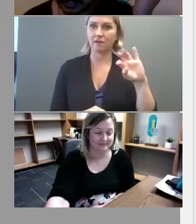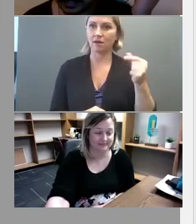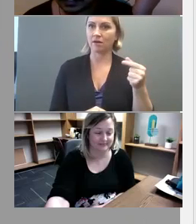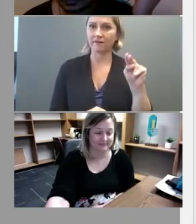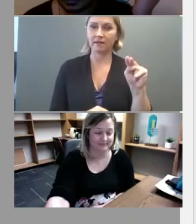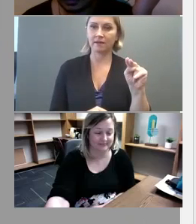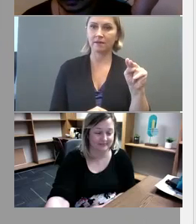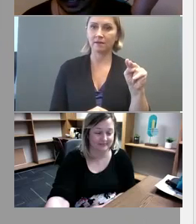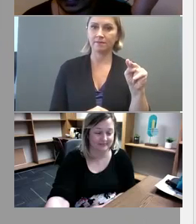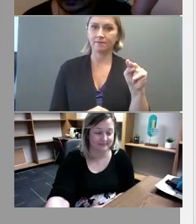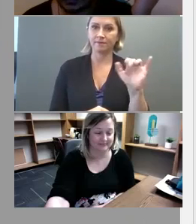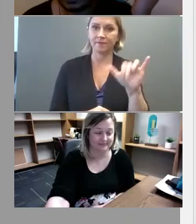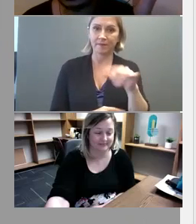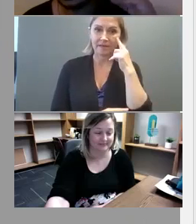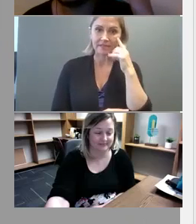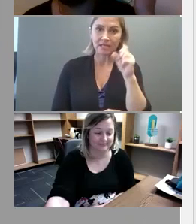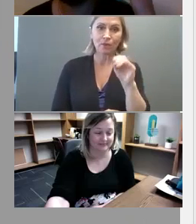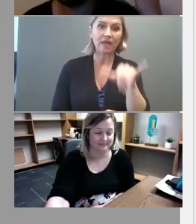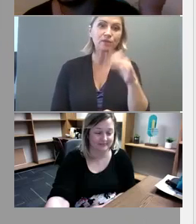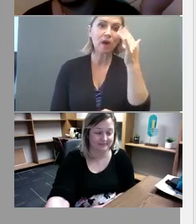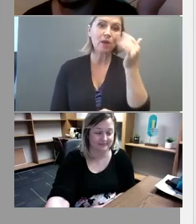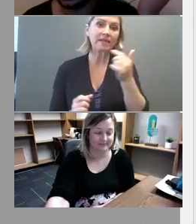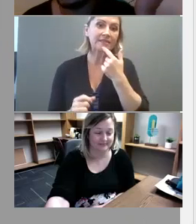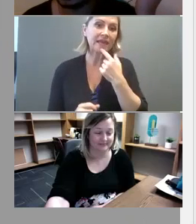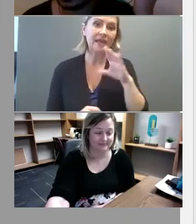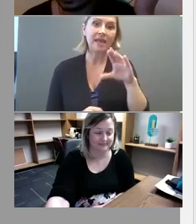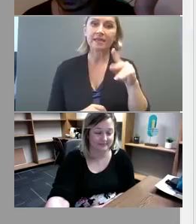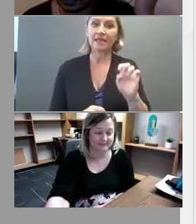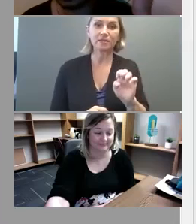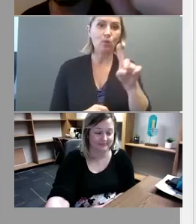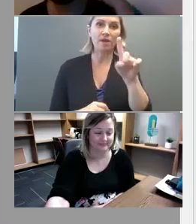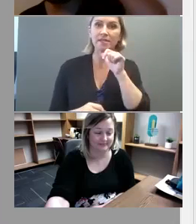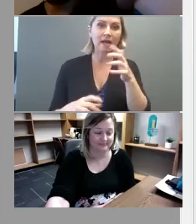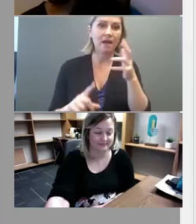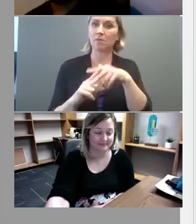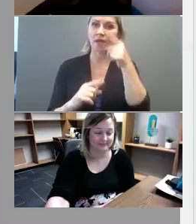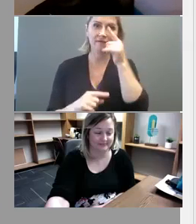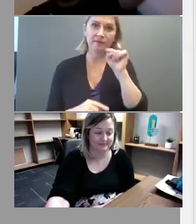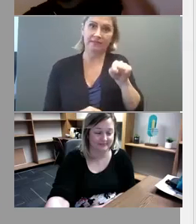Does that make sense? So that is why we can say that case 1 does not apply in this case.